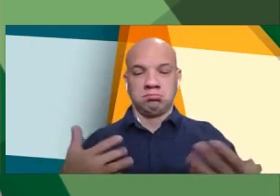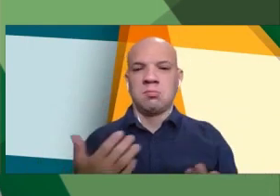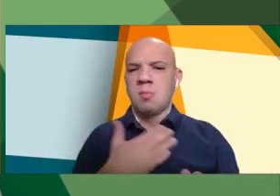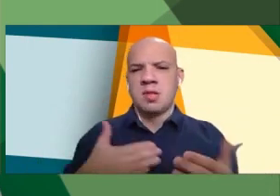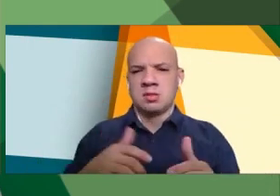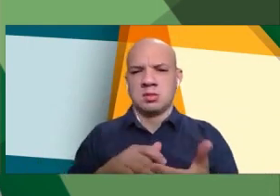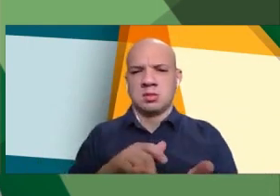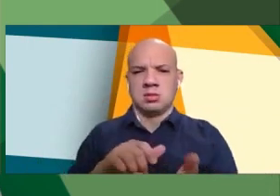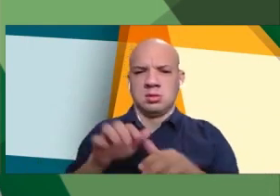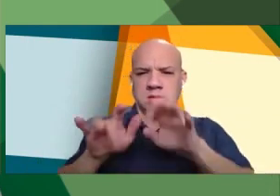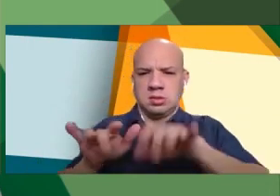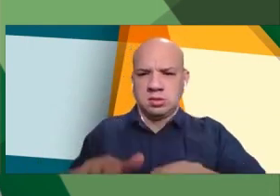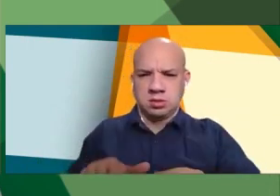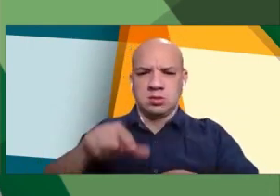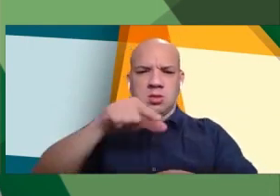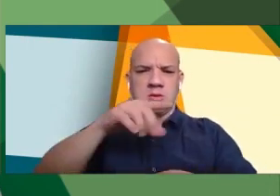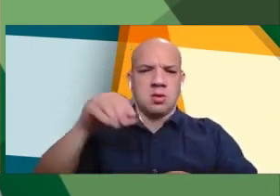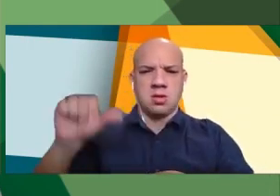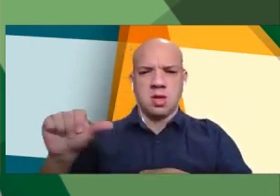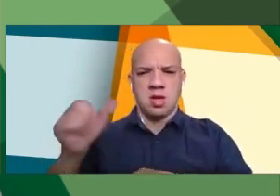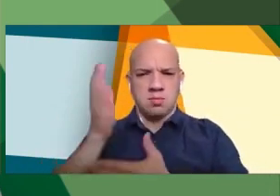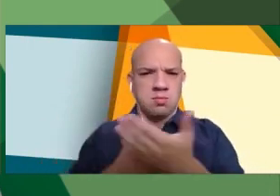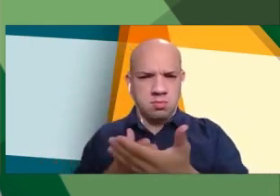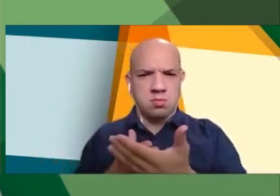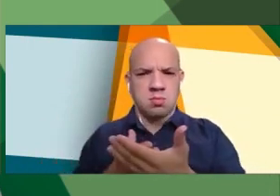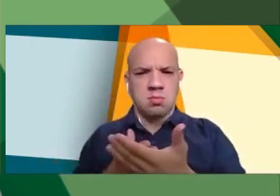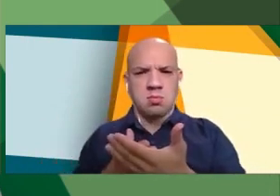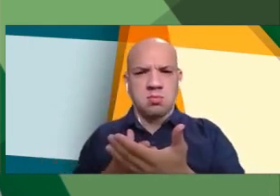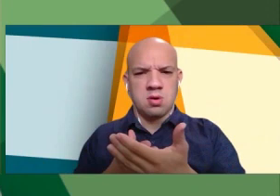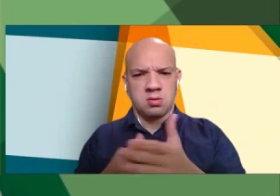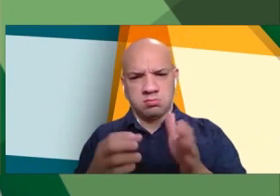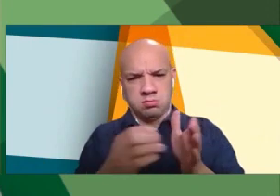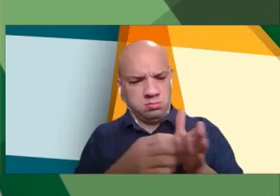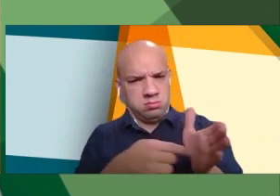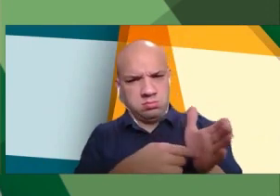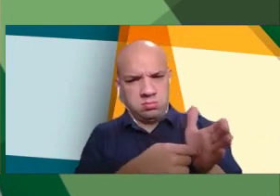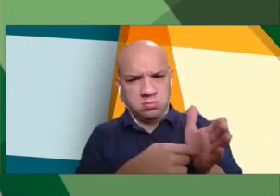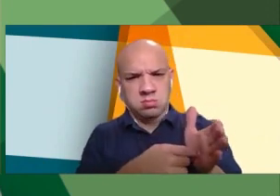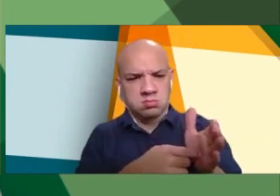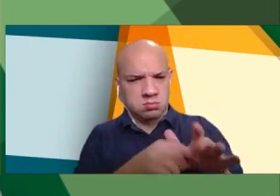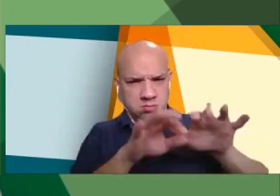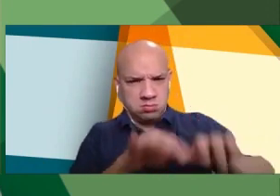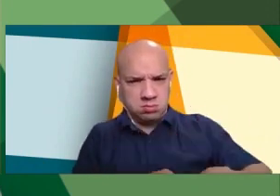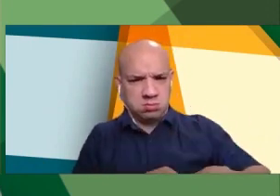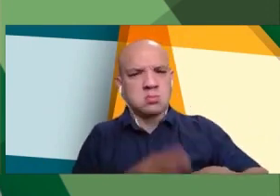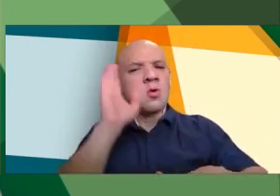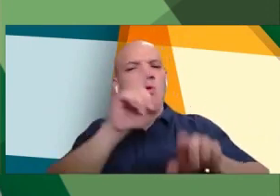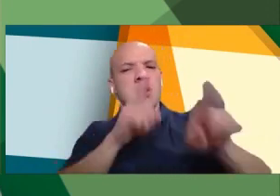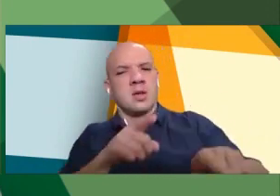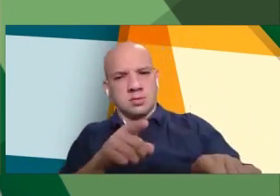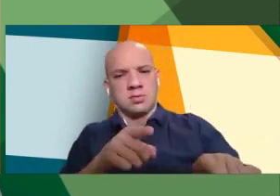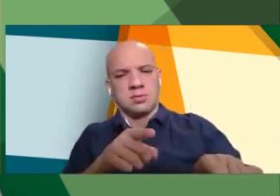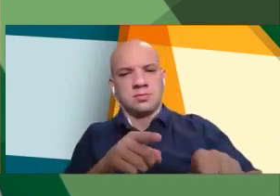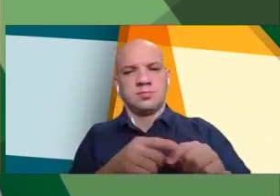write it on the Q&A part session of this call, and we will address it.